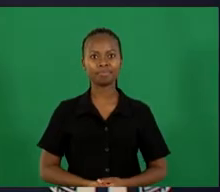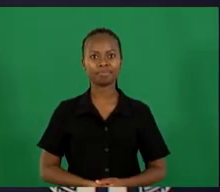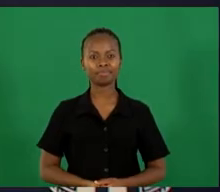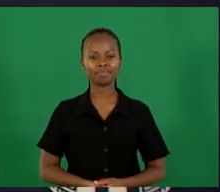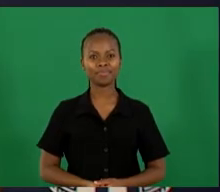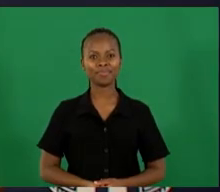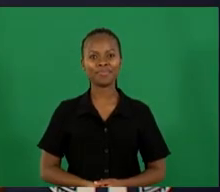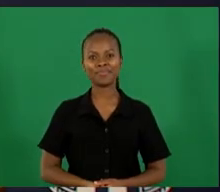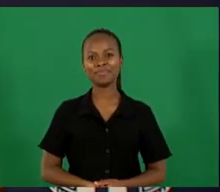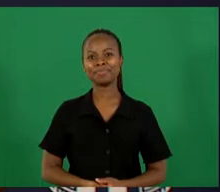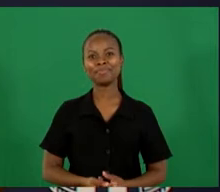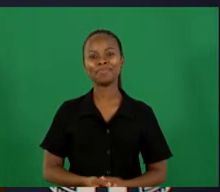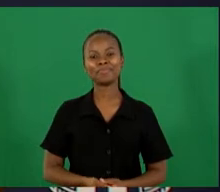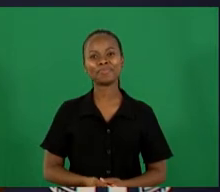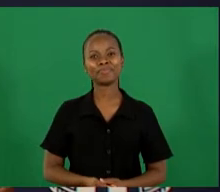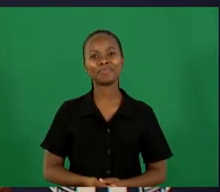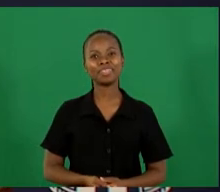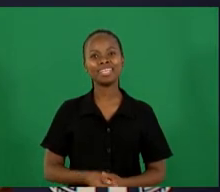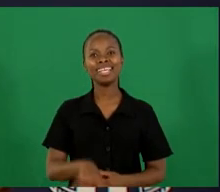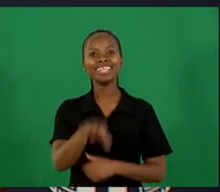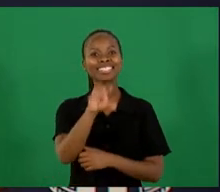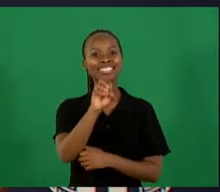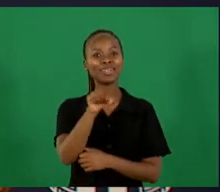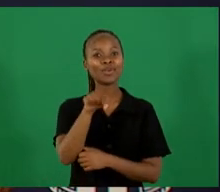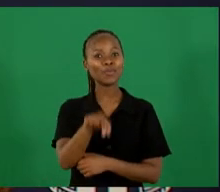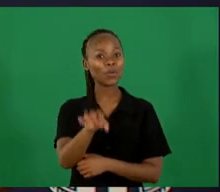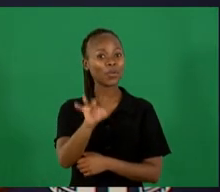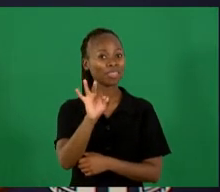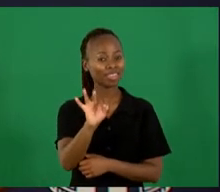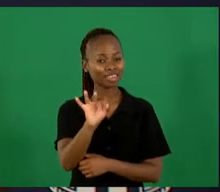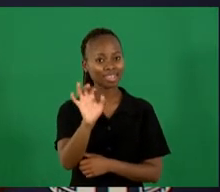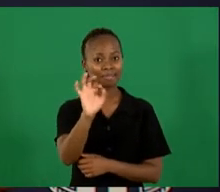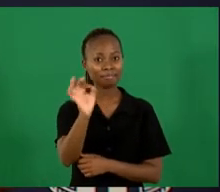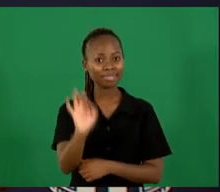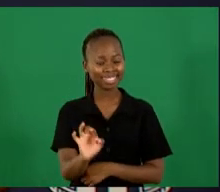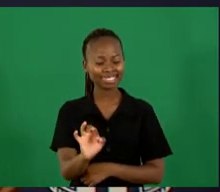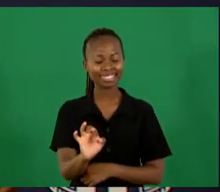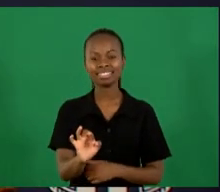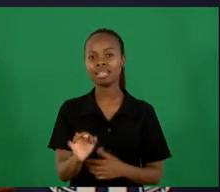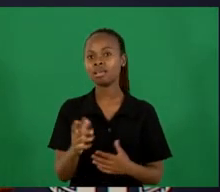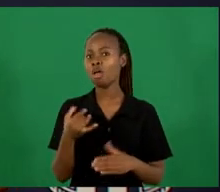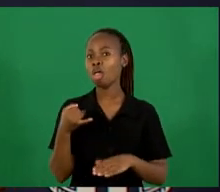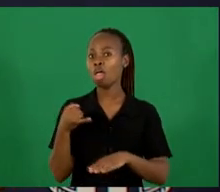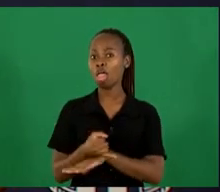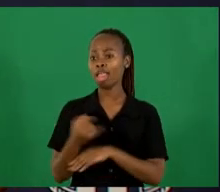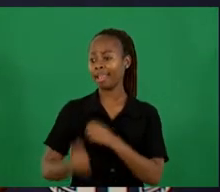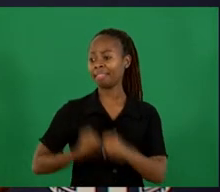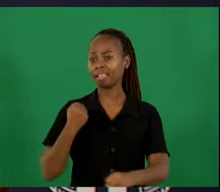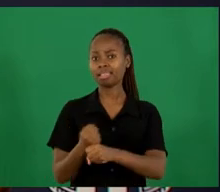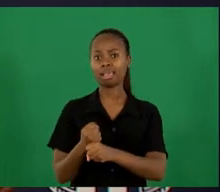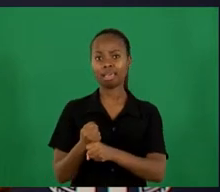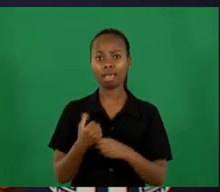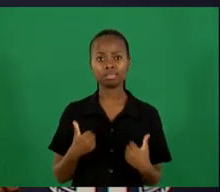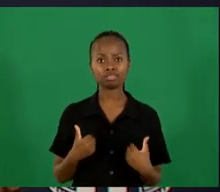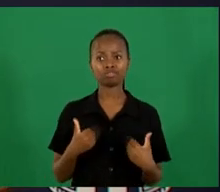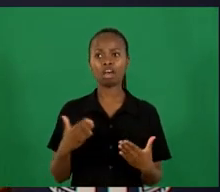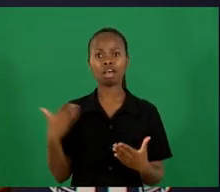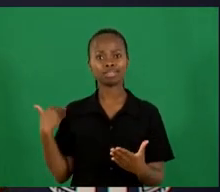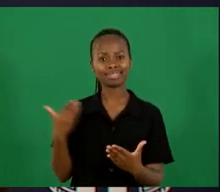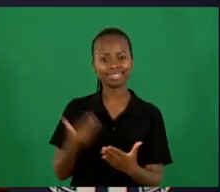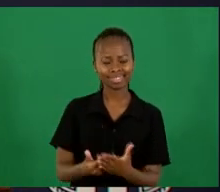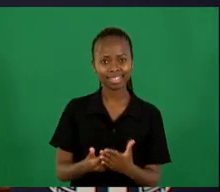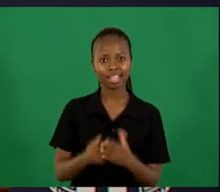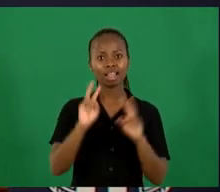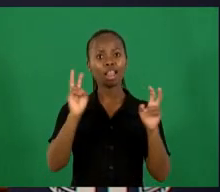Siphelele, thank you. 0.3% so early in the year. Well, inflation, load